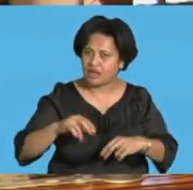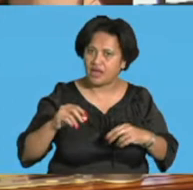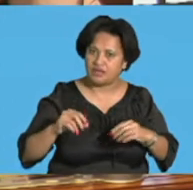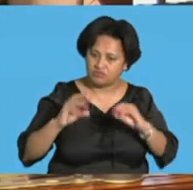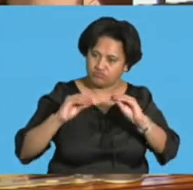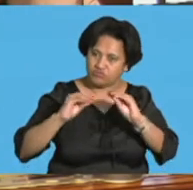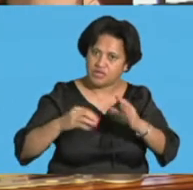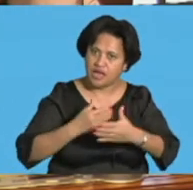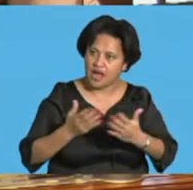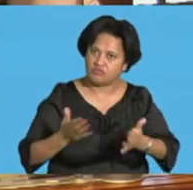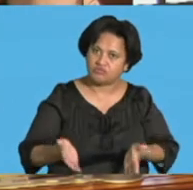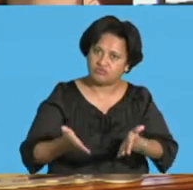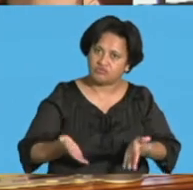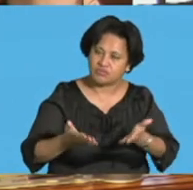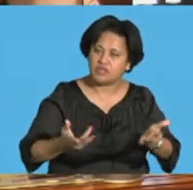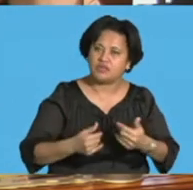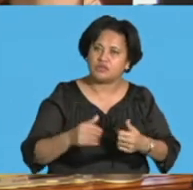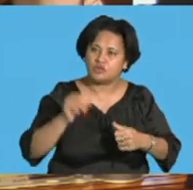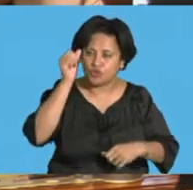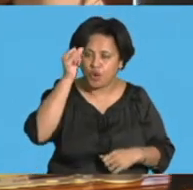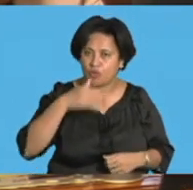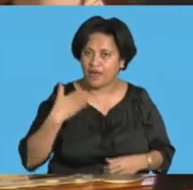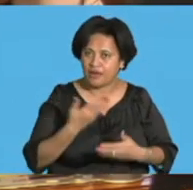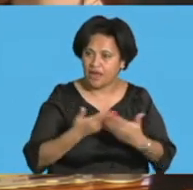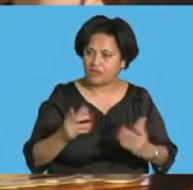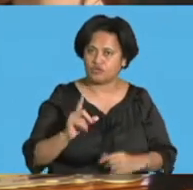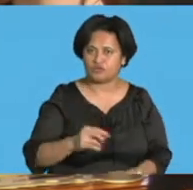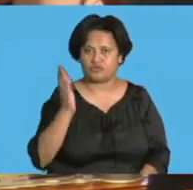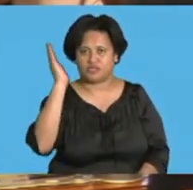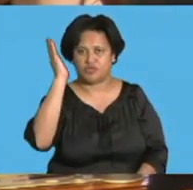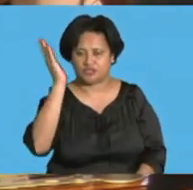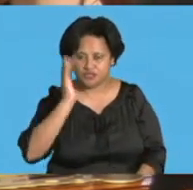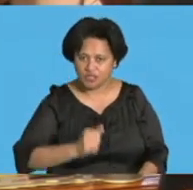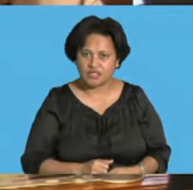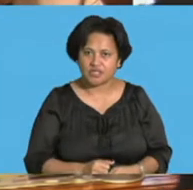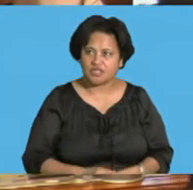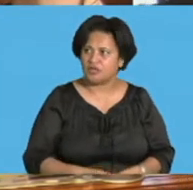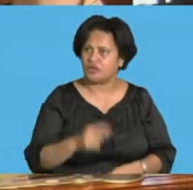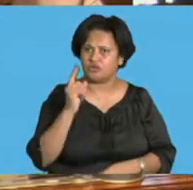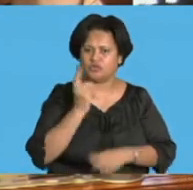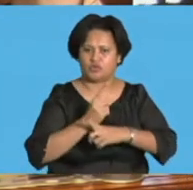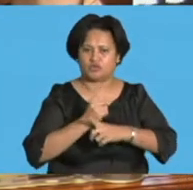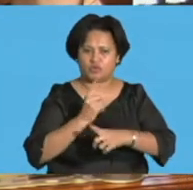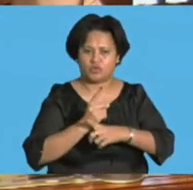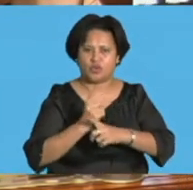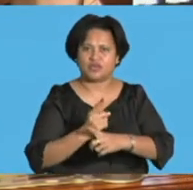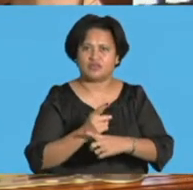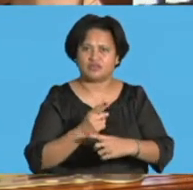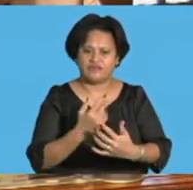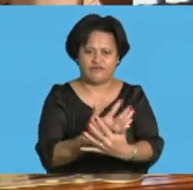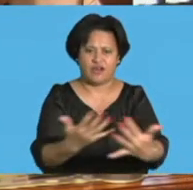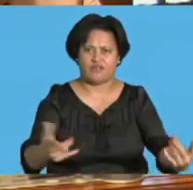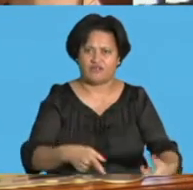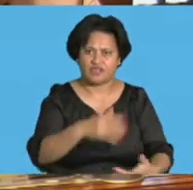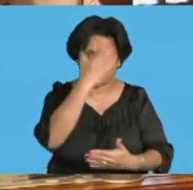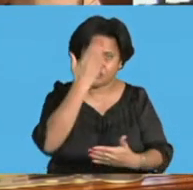next chapter of their lives, in higher education or the world of work. Speaking in front of your schoolmate is a very difficult proposition